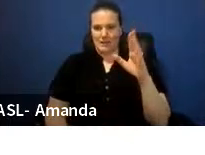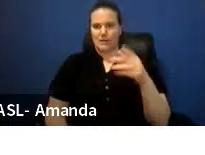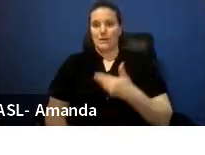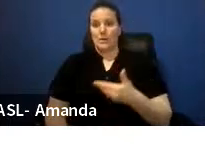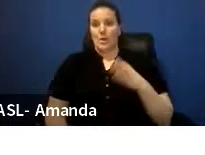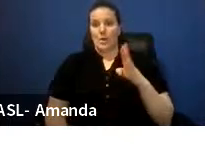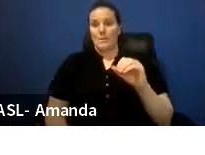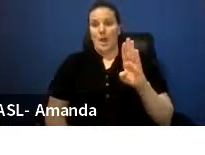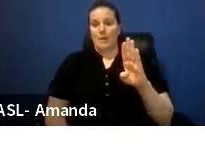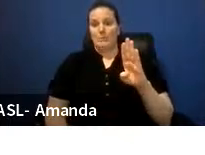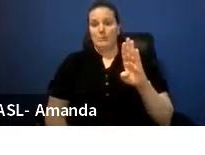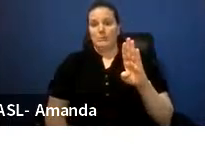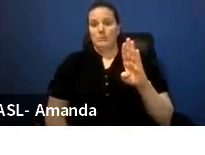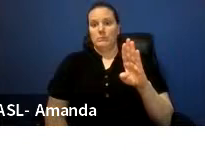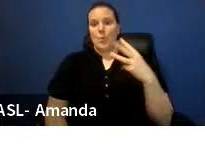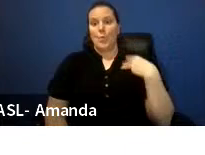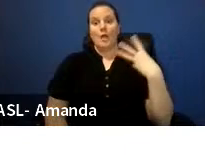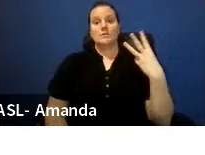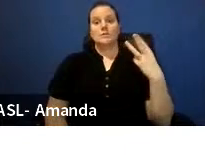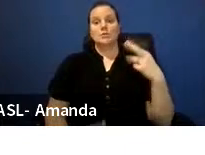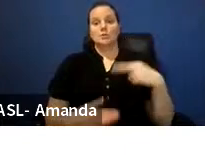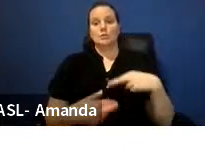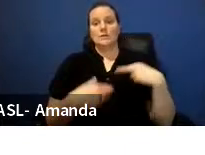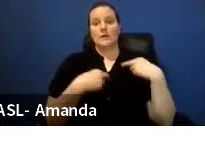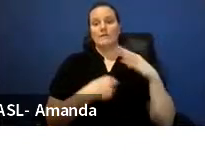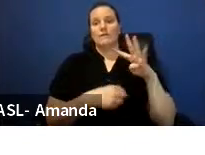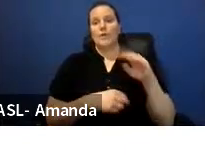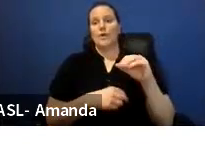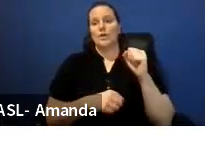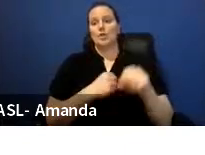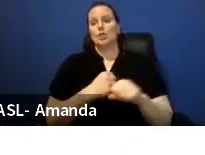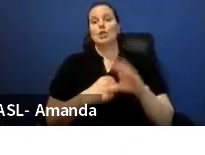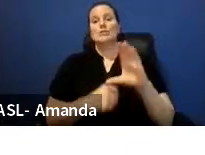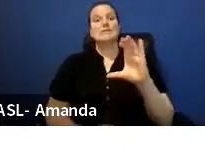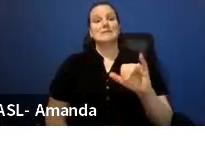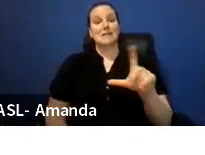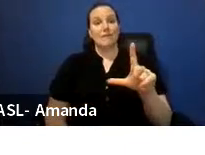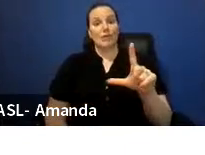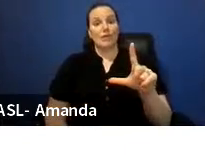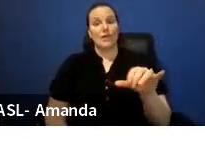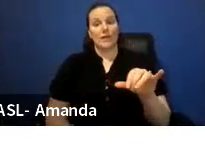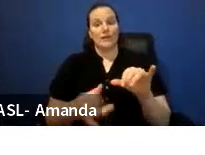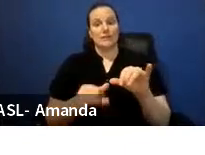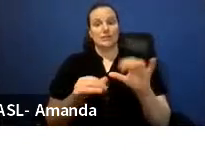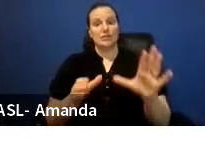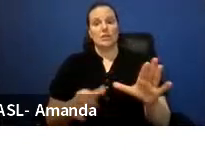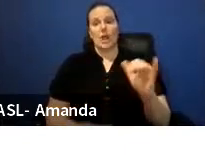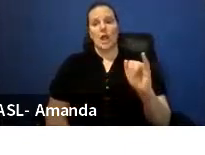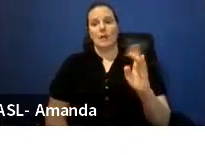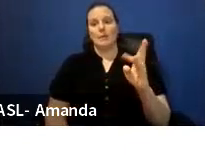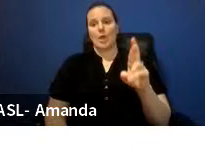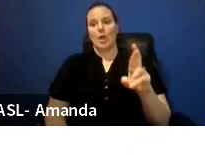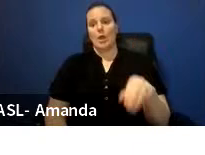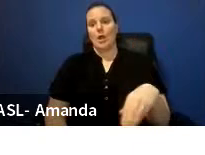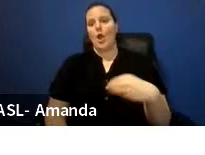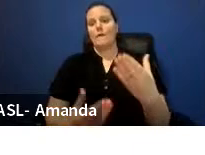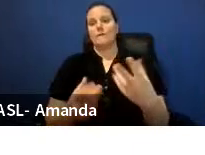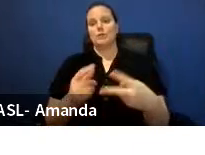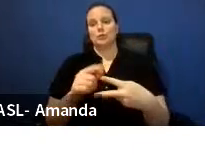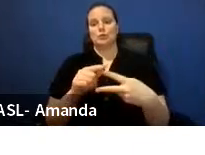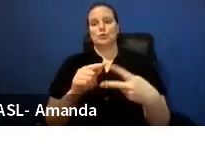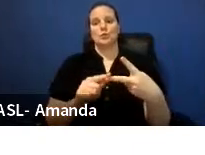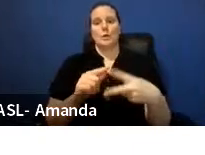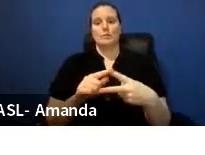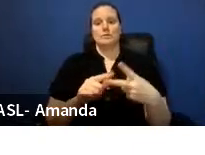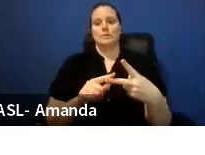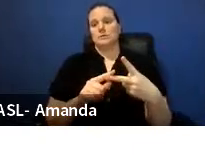Bob Wertblad, a Washington resident and 40 years a civil engineer. The IBR is offering only two options right